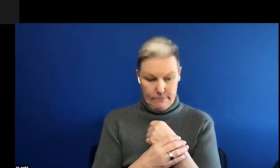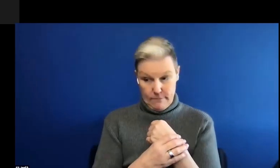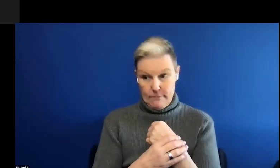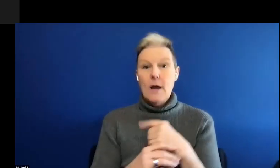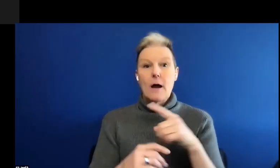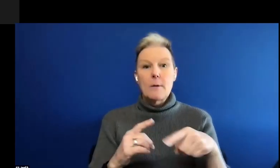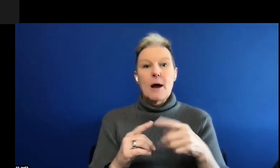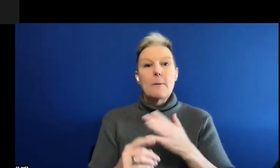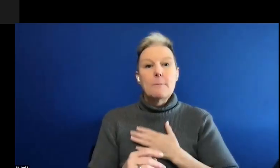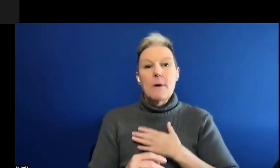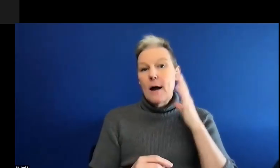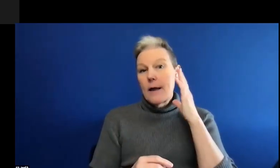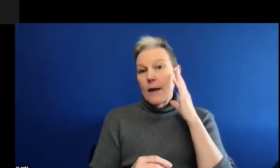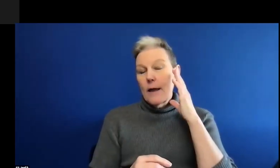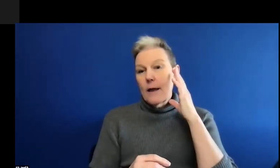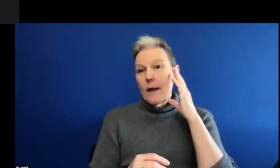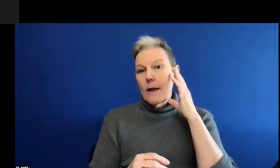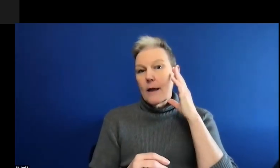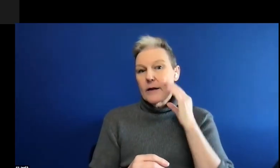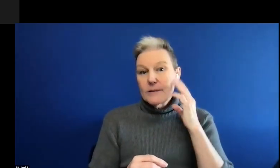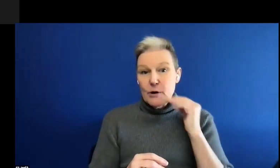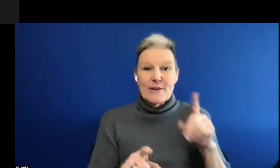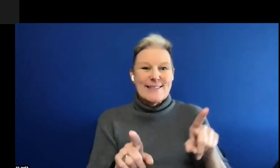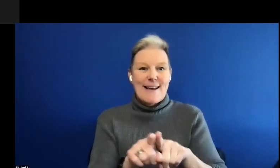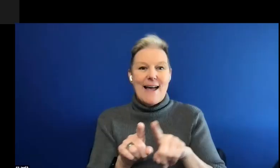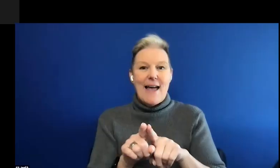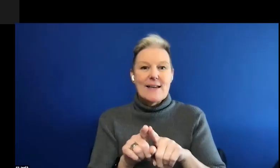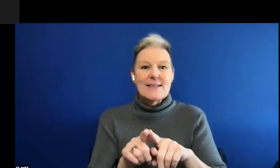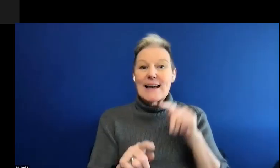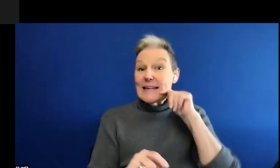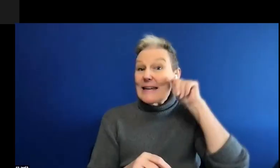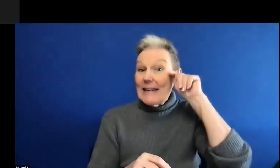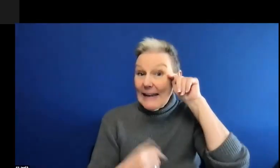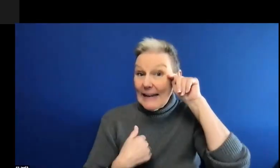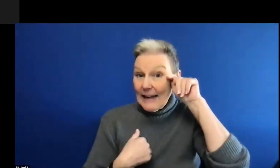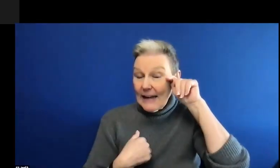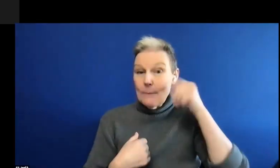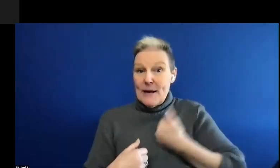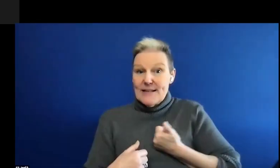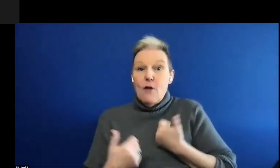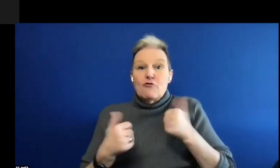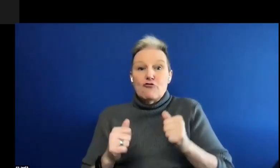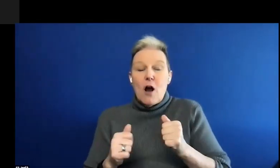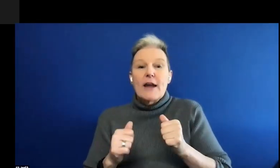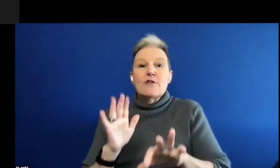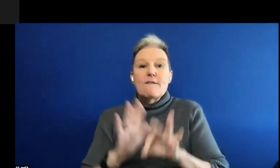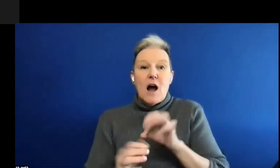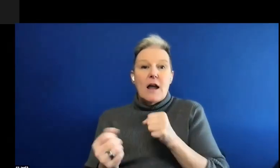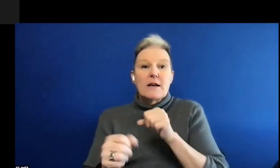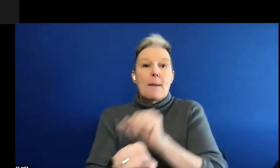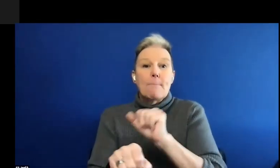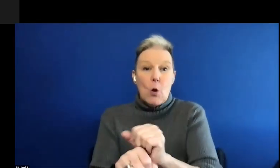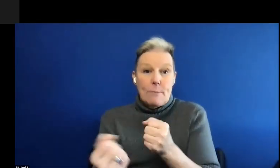my experience as a teen trying to get employment supports.